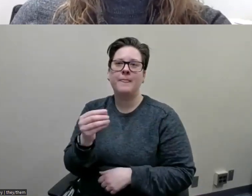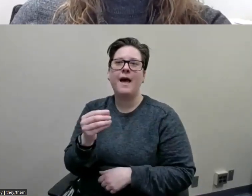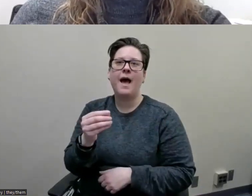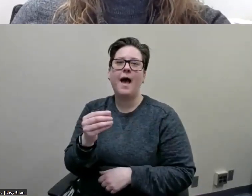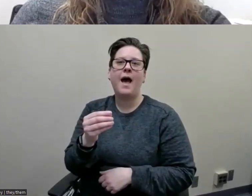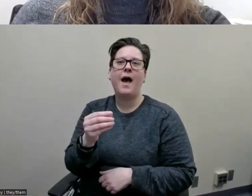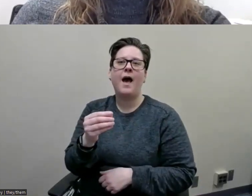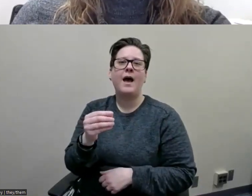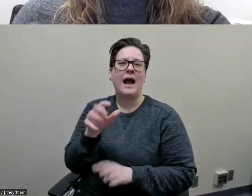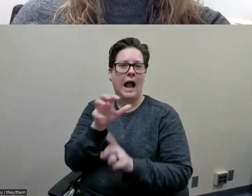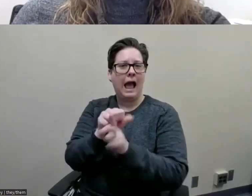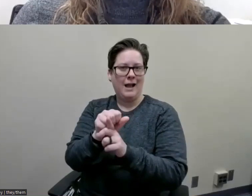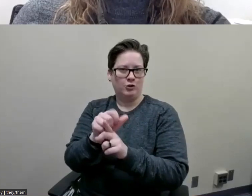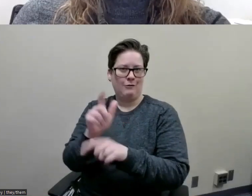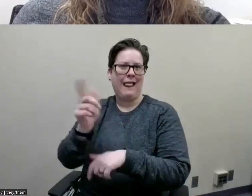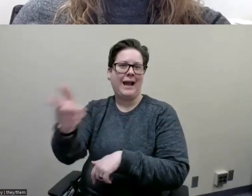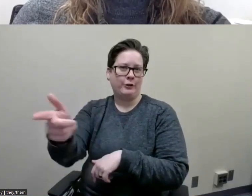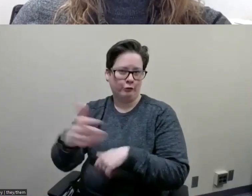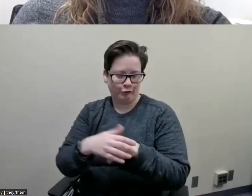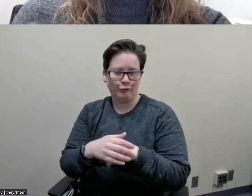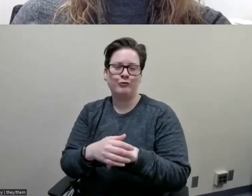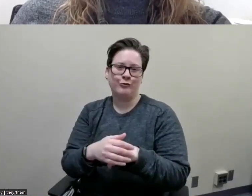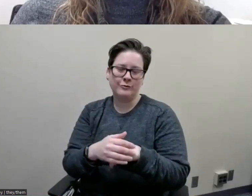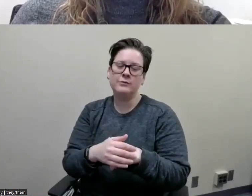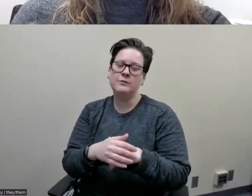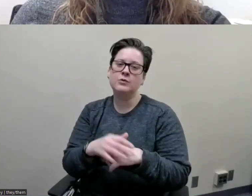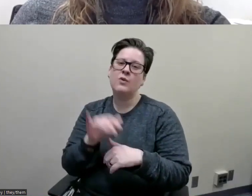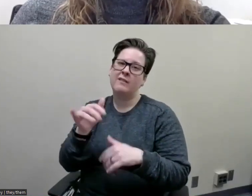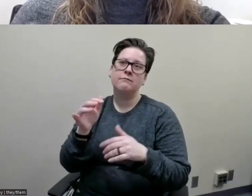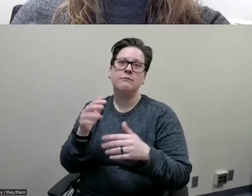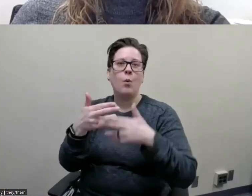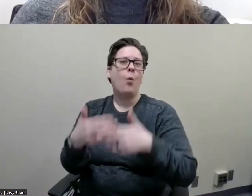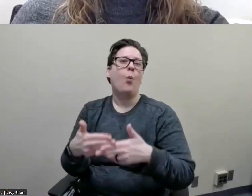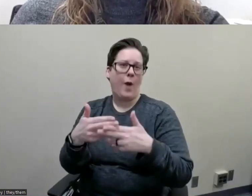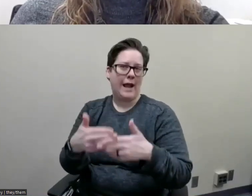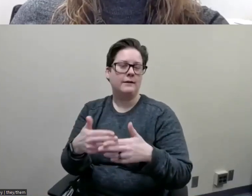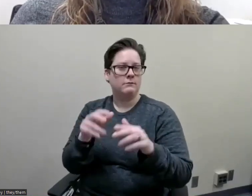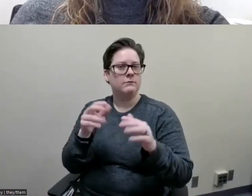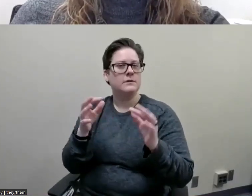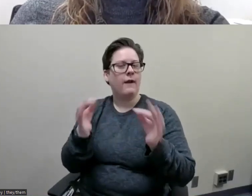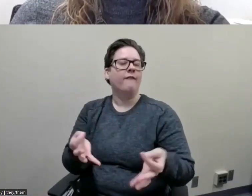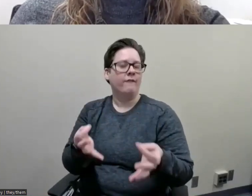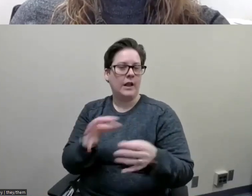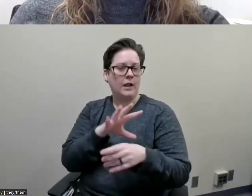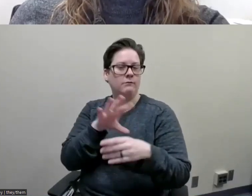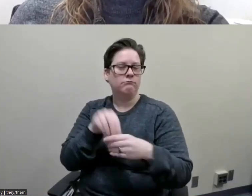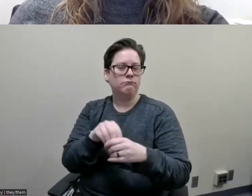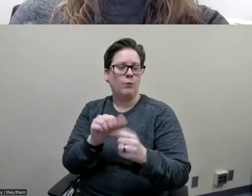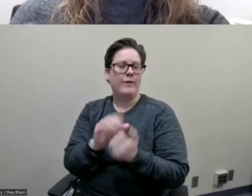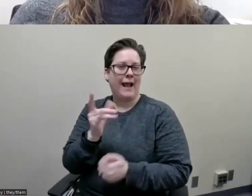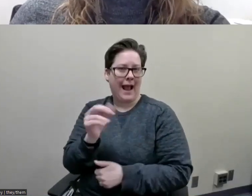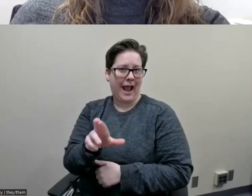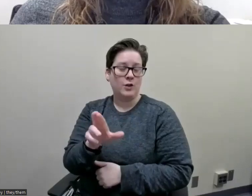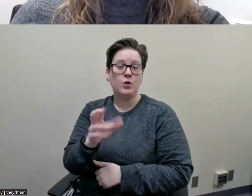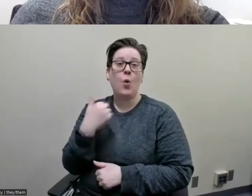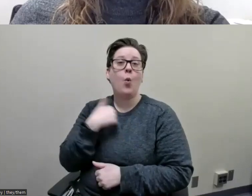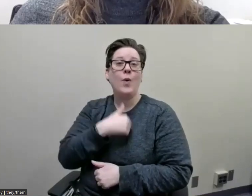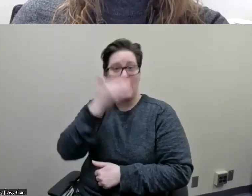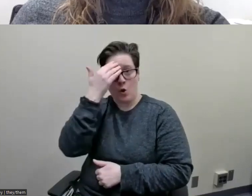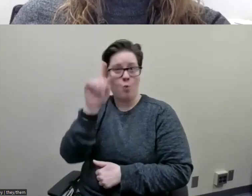disease. So that could certainly play a significant role when we think about some of the cancers. And we know that obesity,